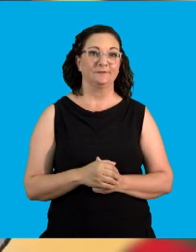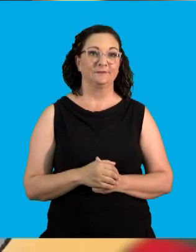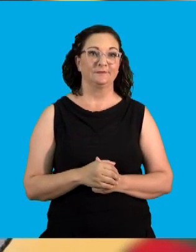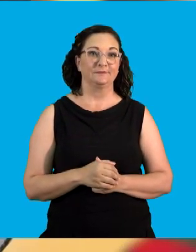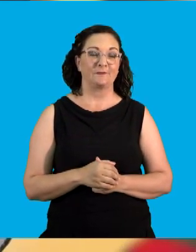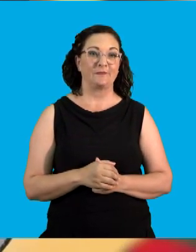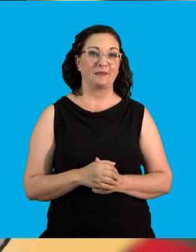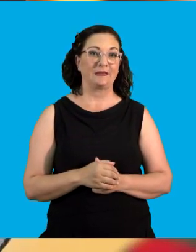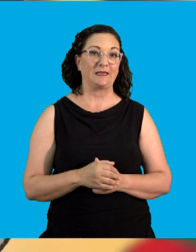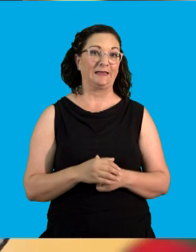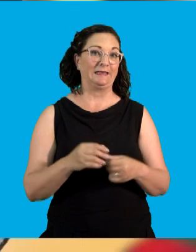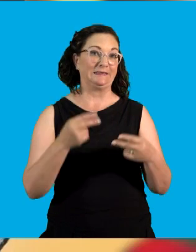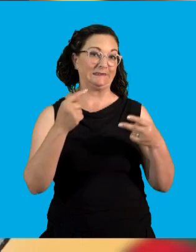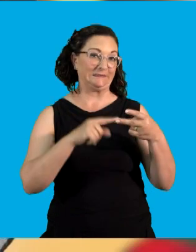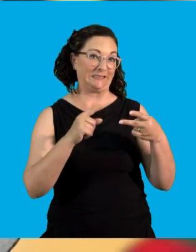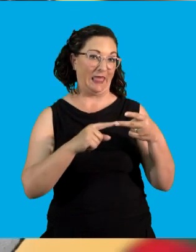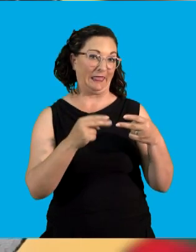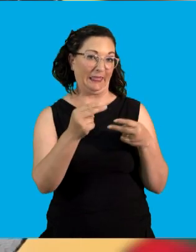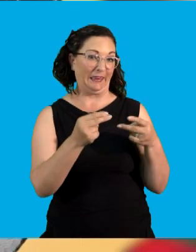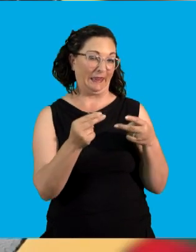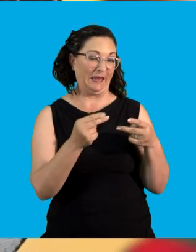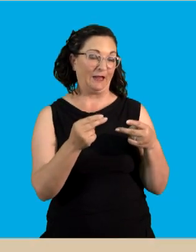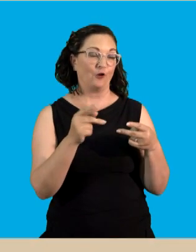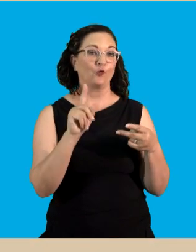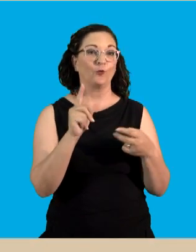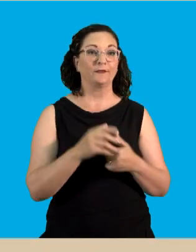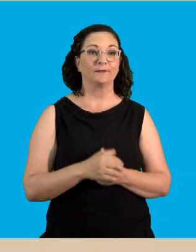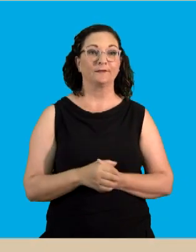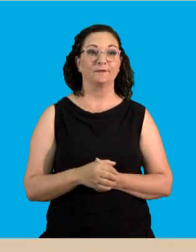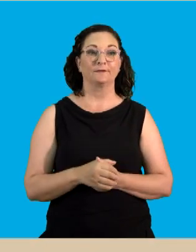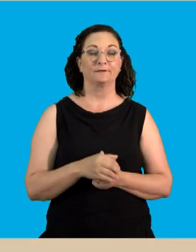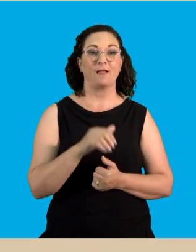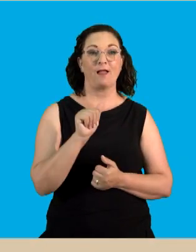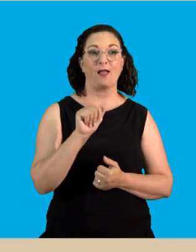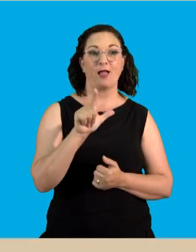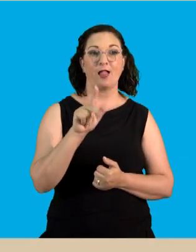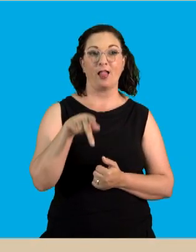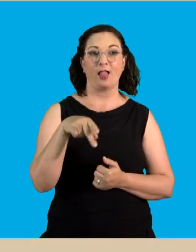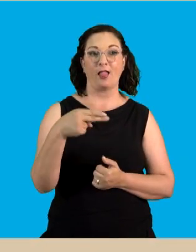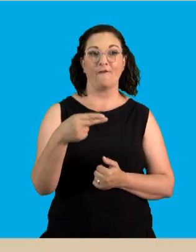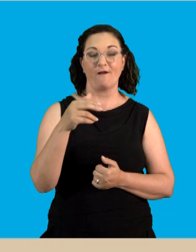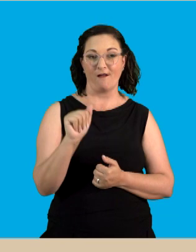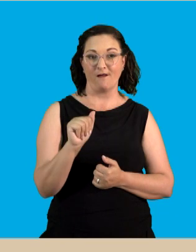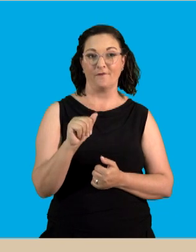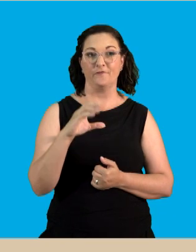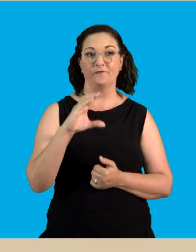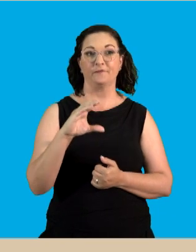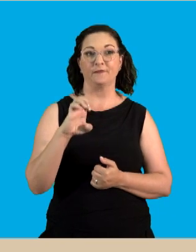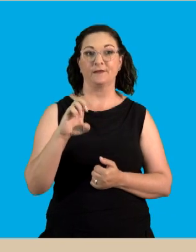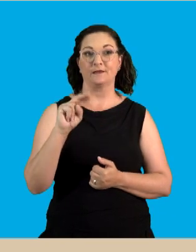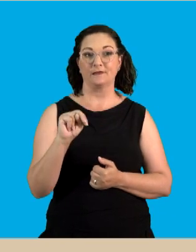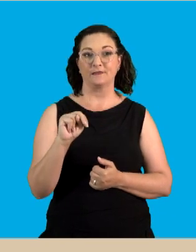says, name the second nearest star to Earth. The second nearest star is Alpha Centauri.